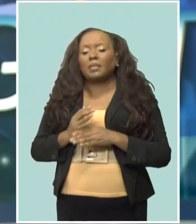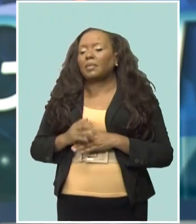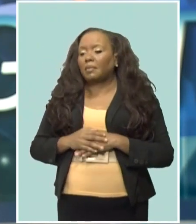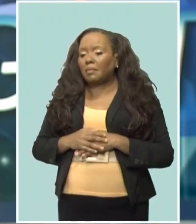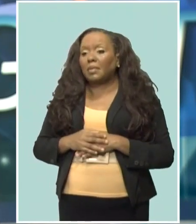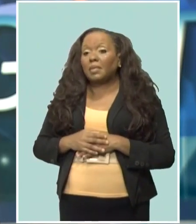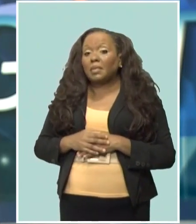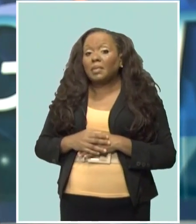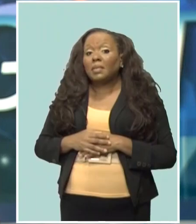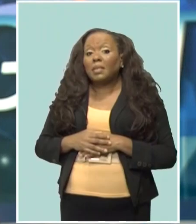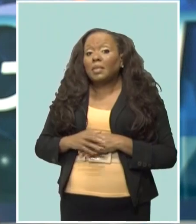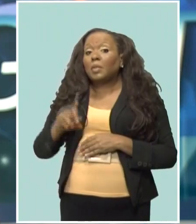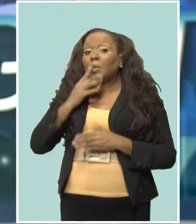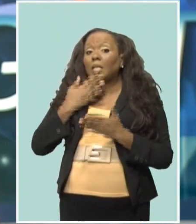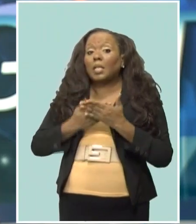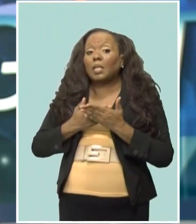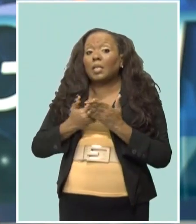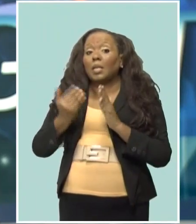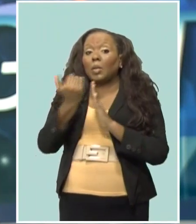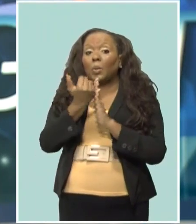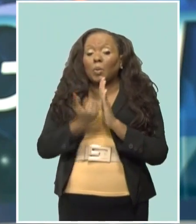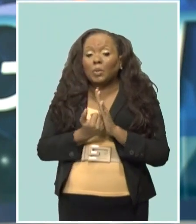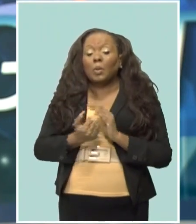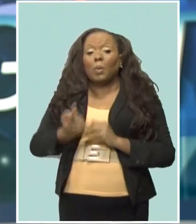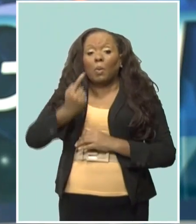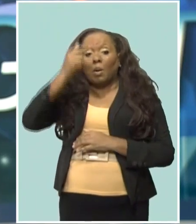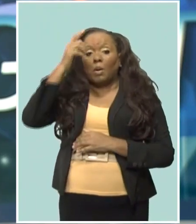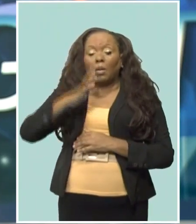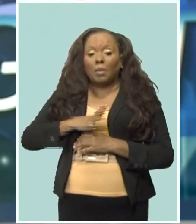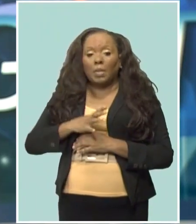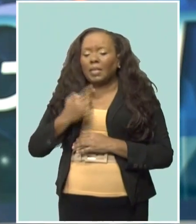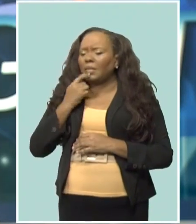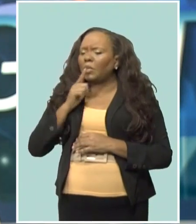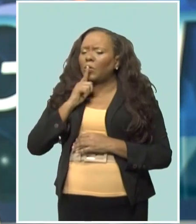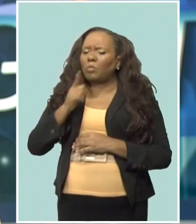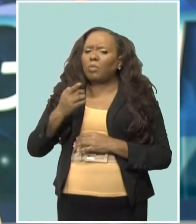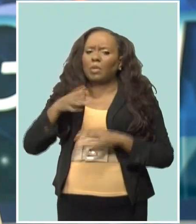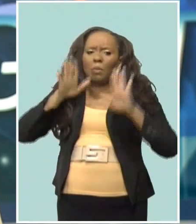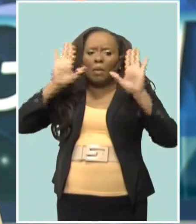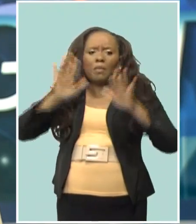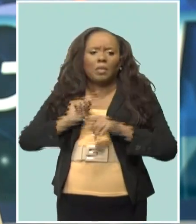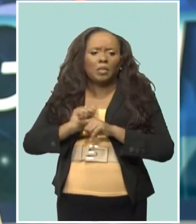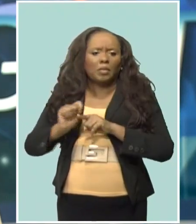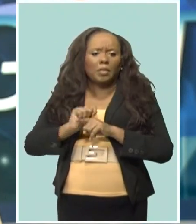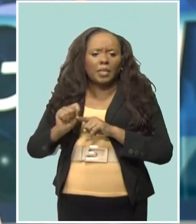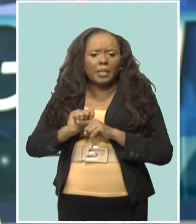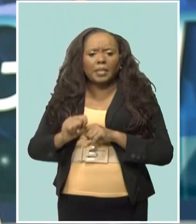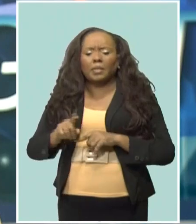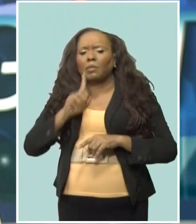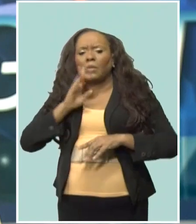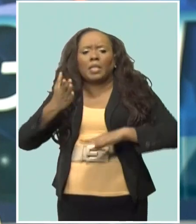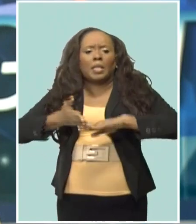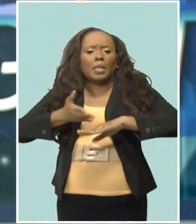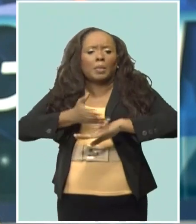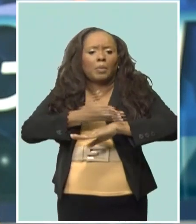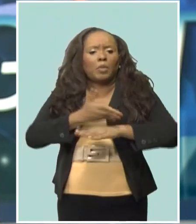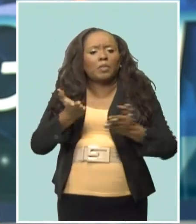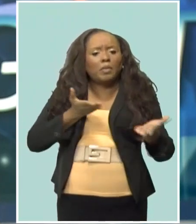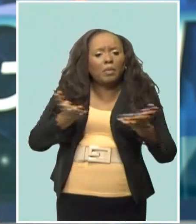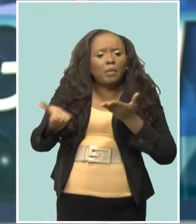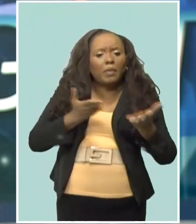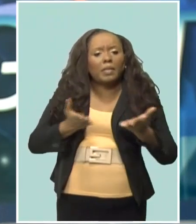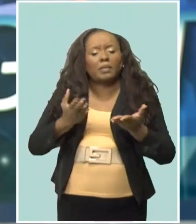complete the course. Maynard Paul says he is already reaping the benefits of the training, which is designed to improve service standards, safety